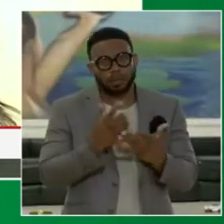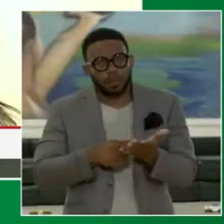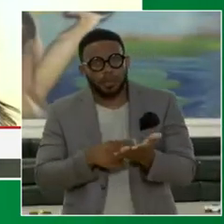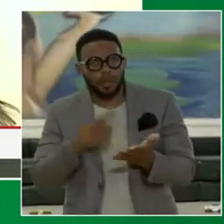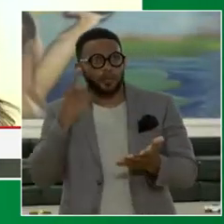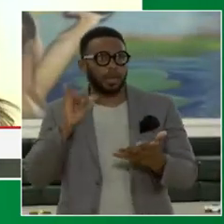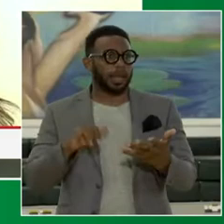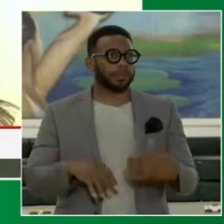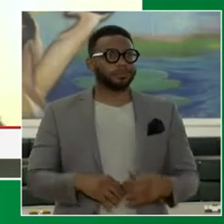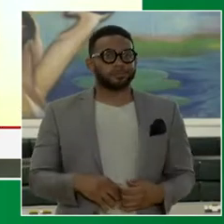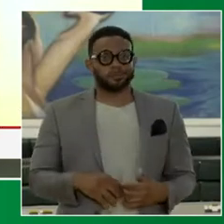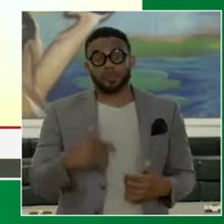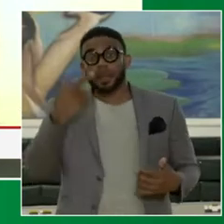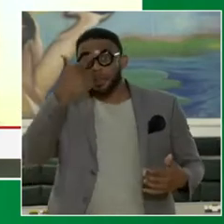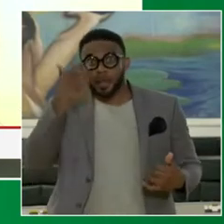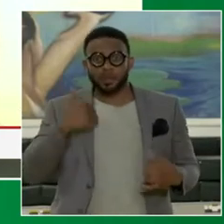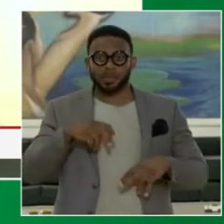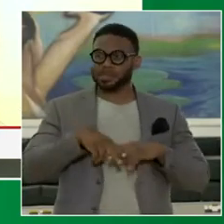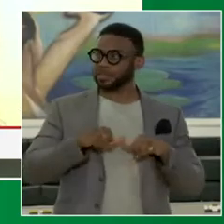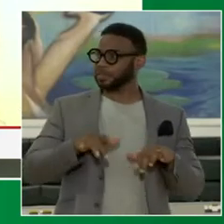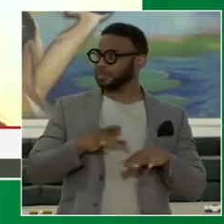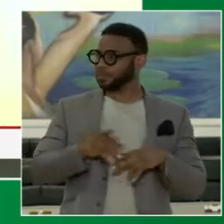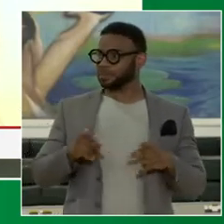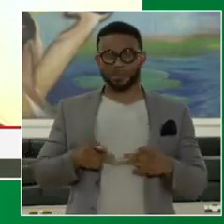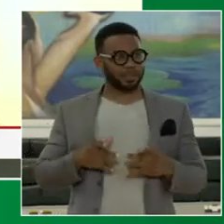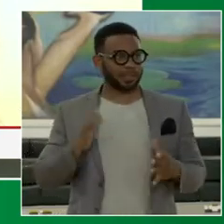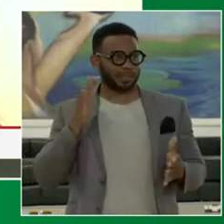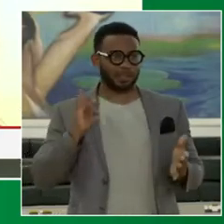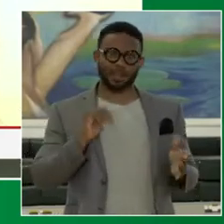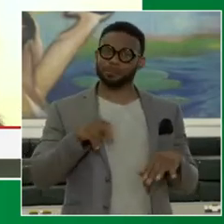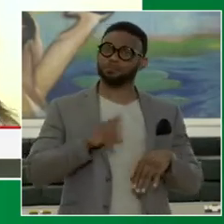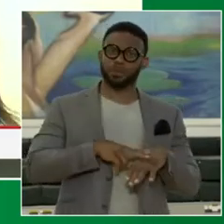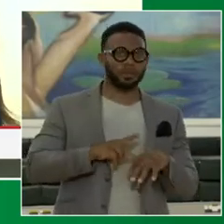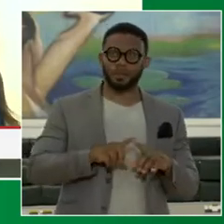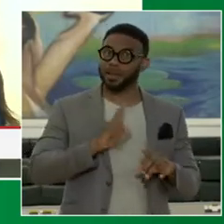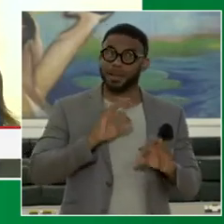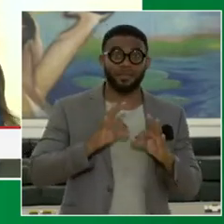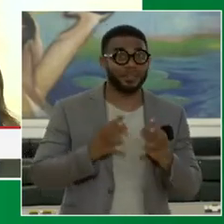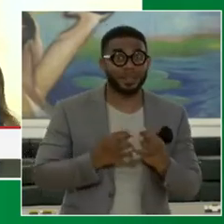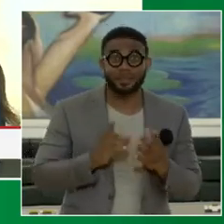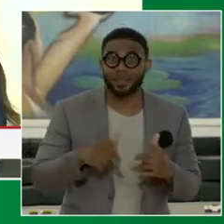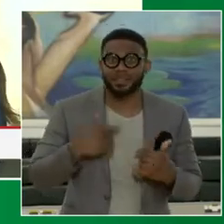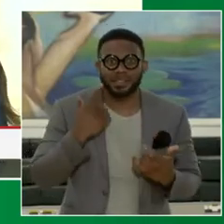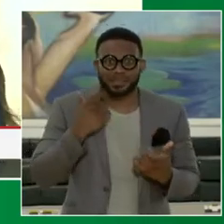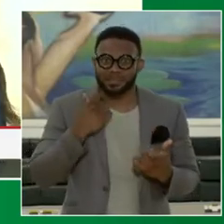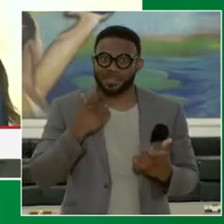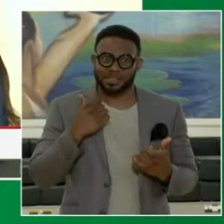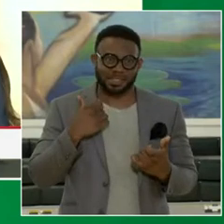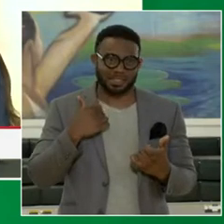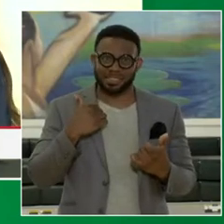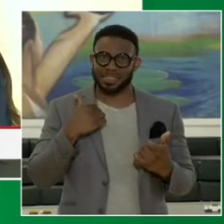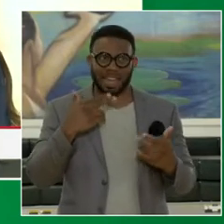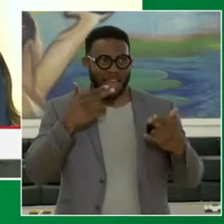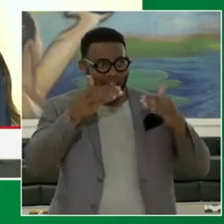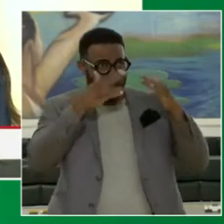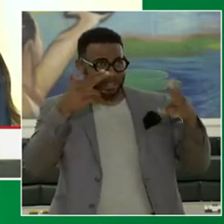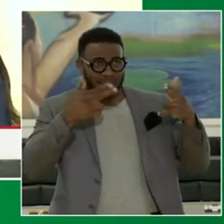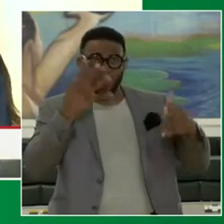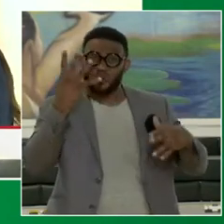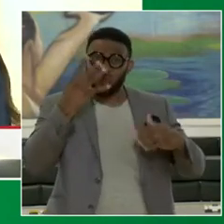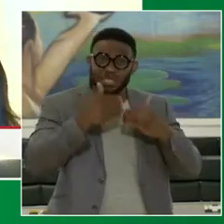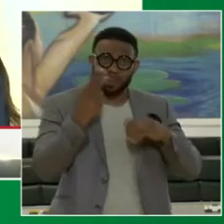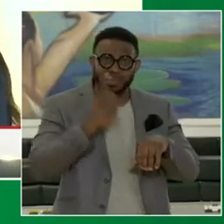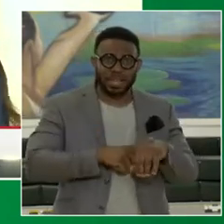in terms that because we sit in this space, it sounds kind of normal, but a family that has just been in a house that's been shot up 4